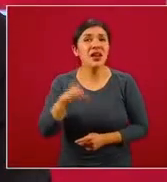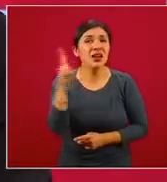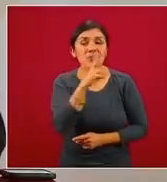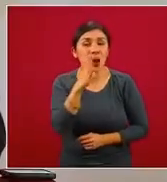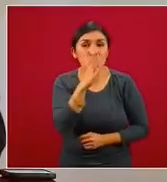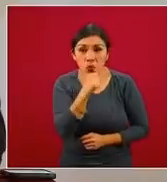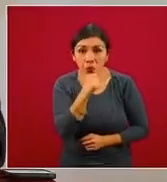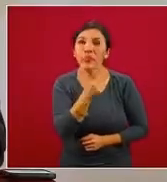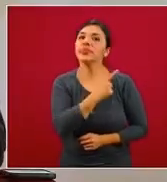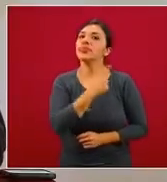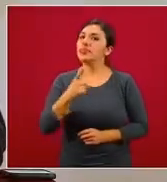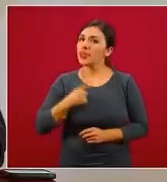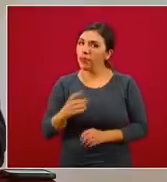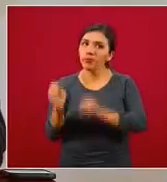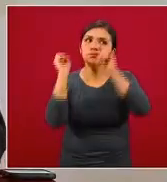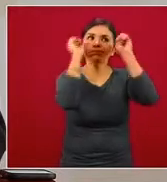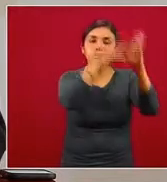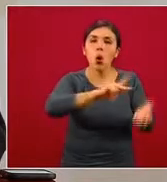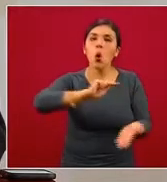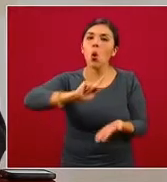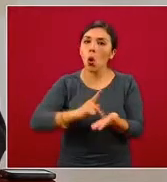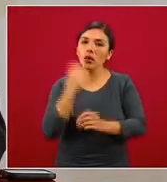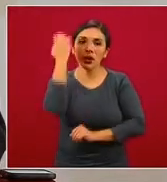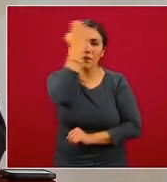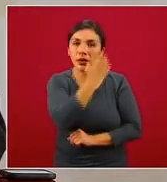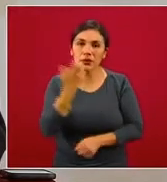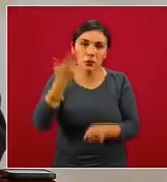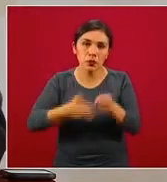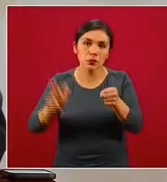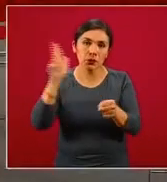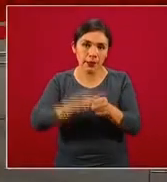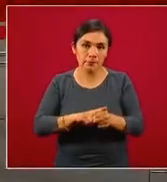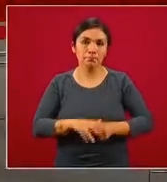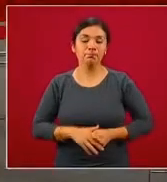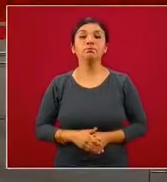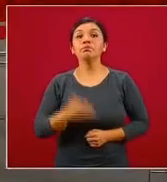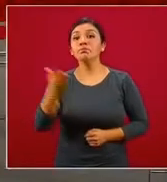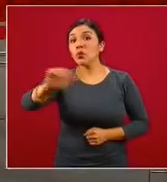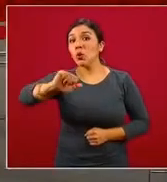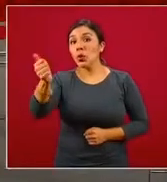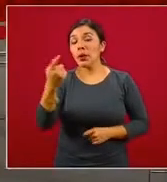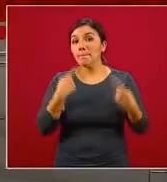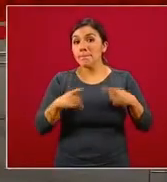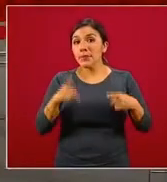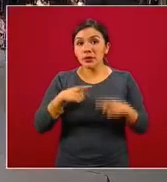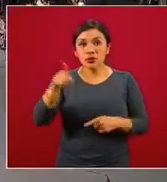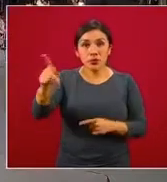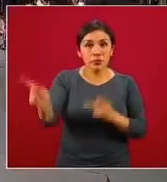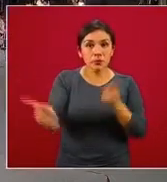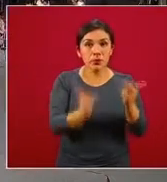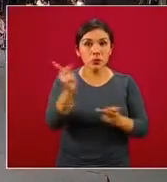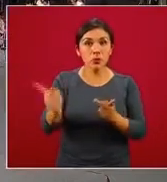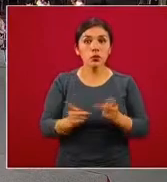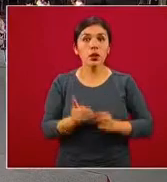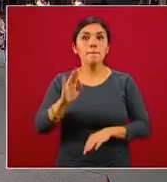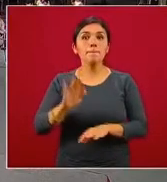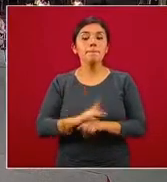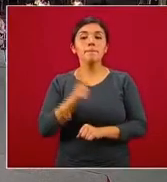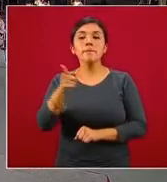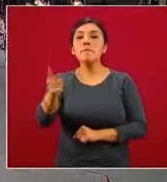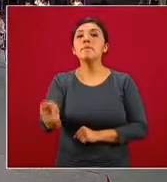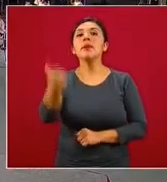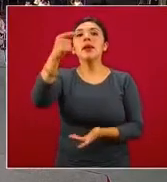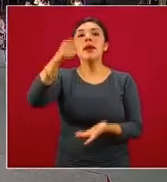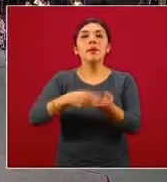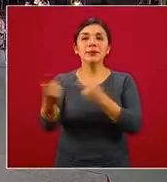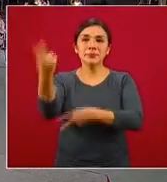coughing, fever, throat aches, or shortness of breath, then you have to go back. You have to go back to